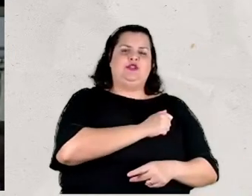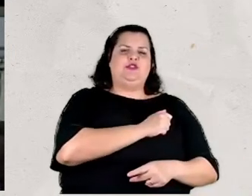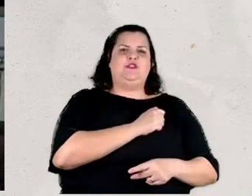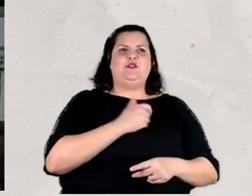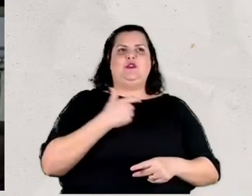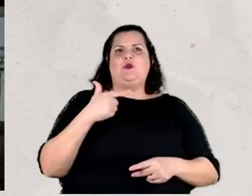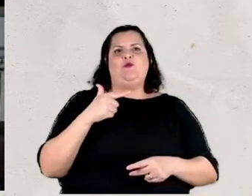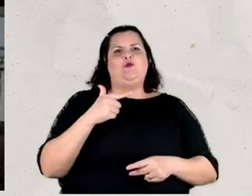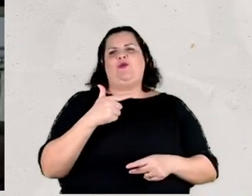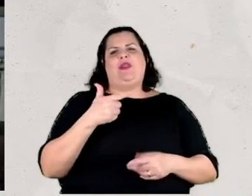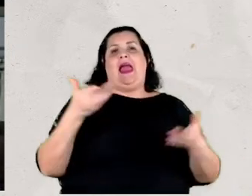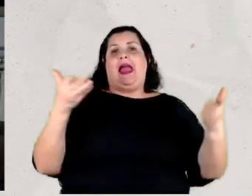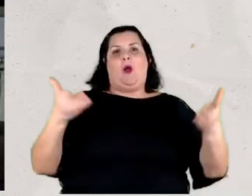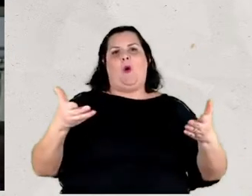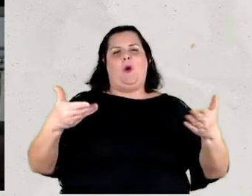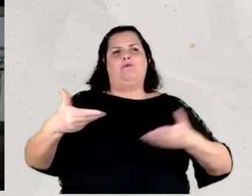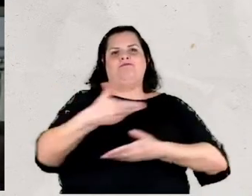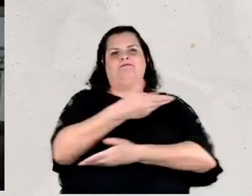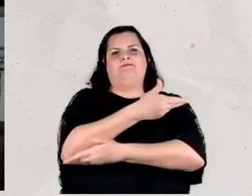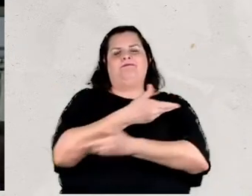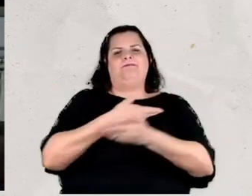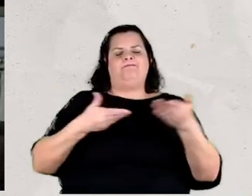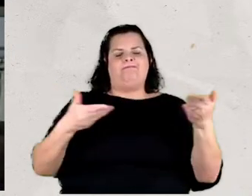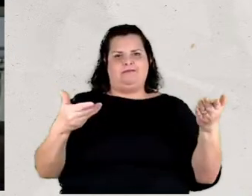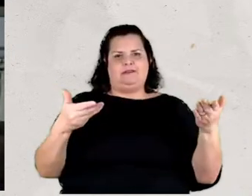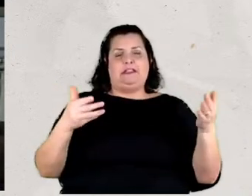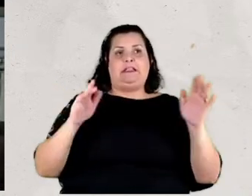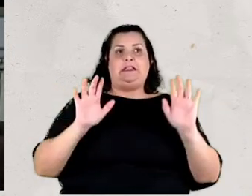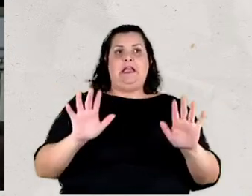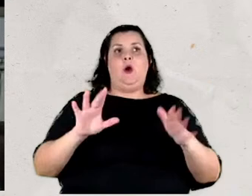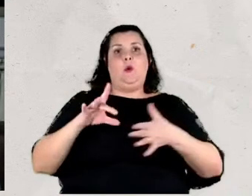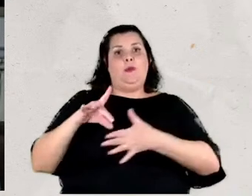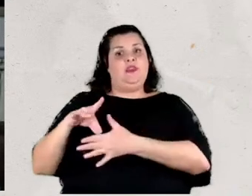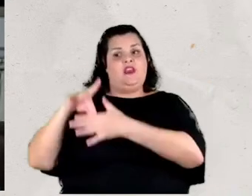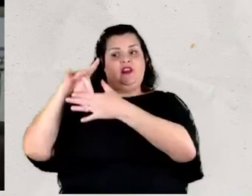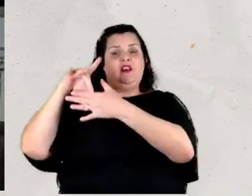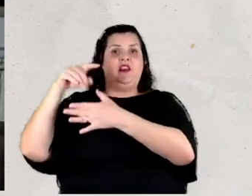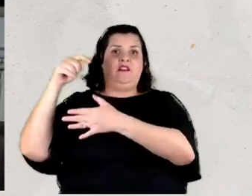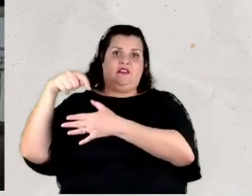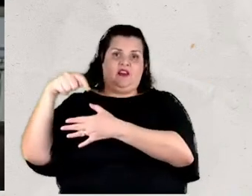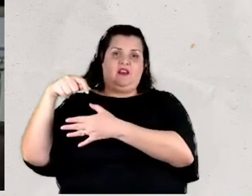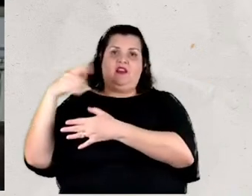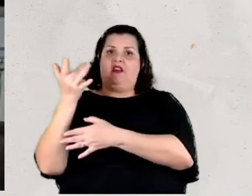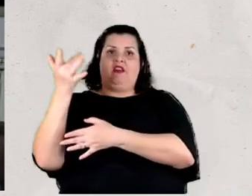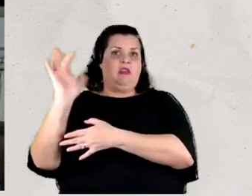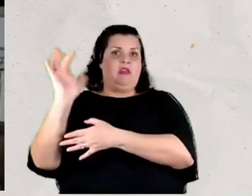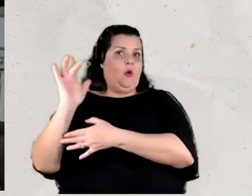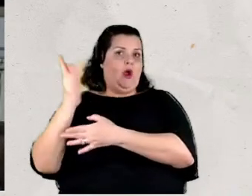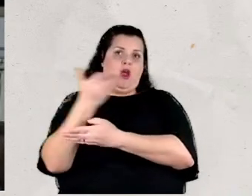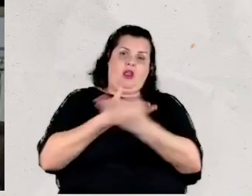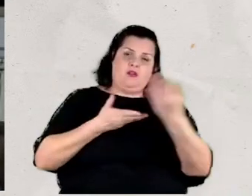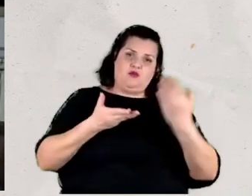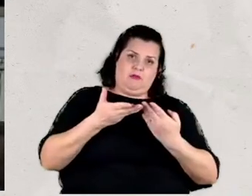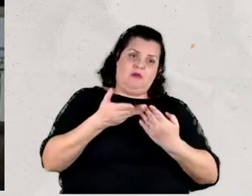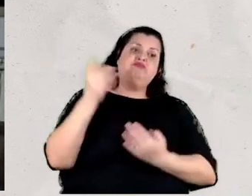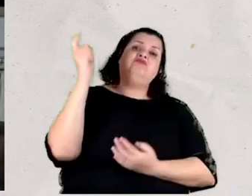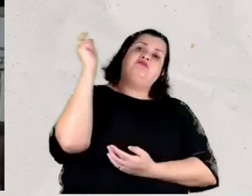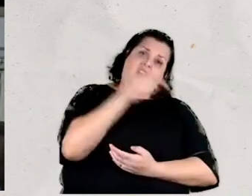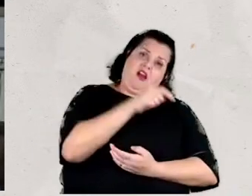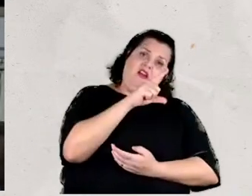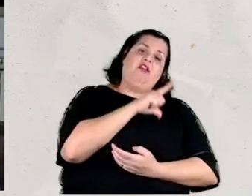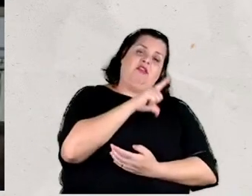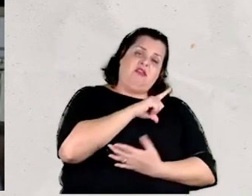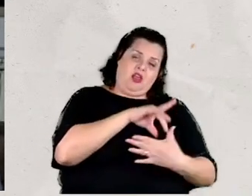reflects where the majorities of both peoples are right now. Now, I wouldn't have said this 10 years ago, because 10 years ago,